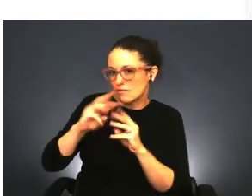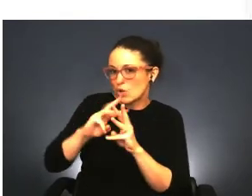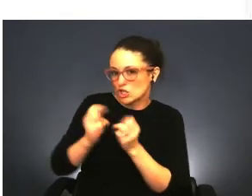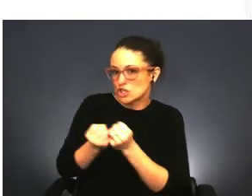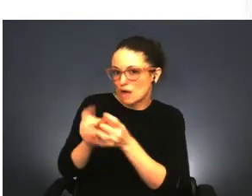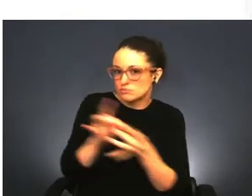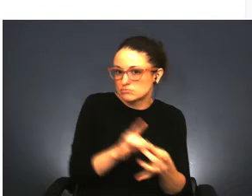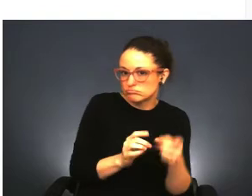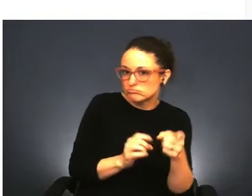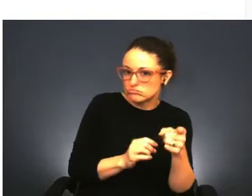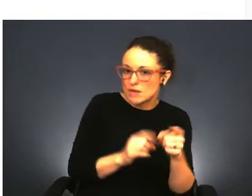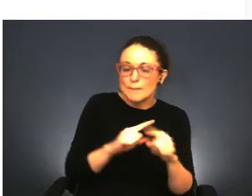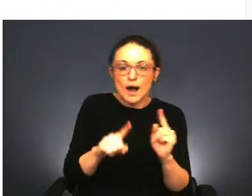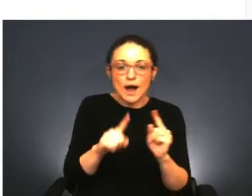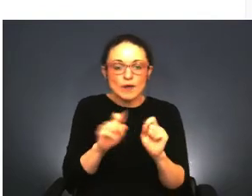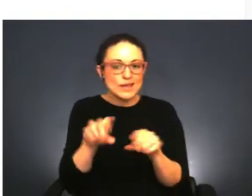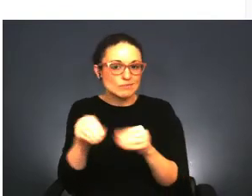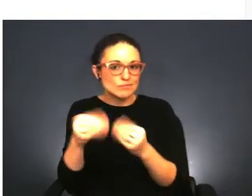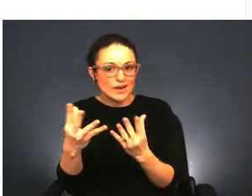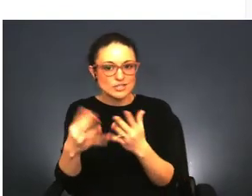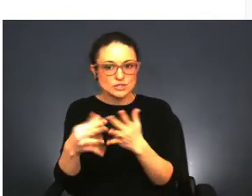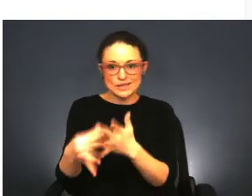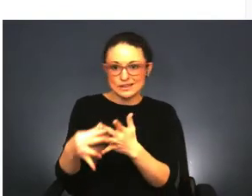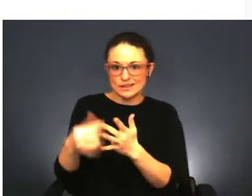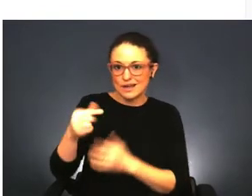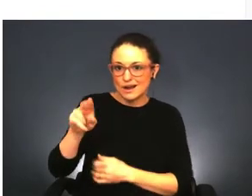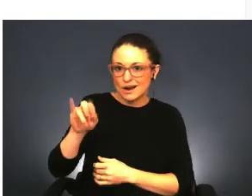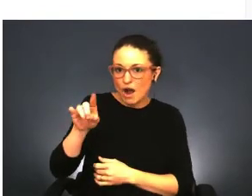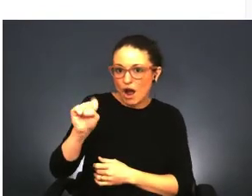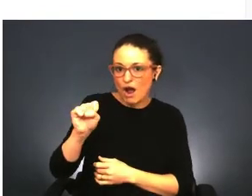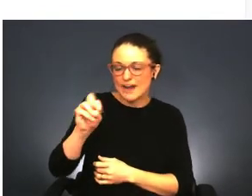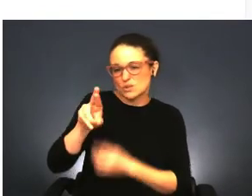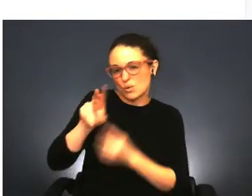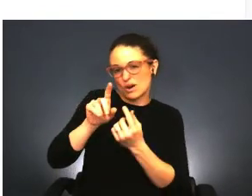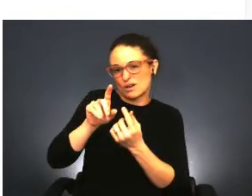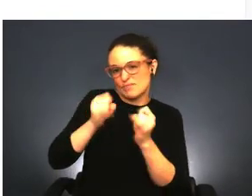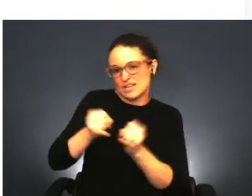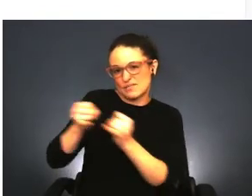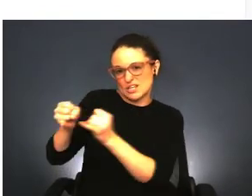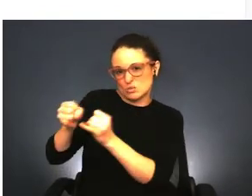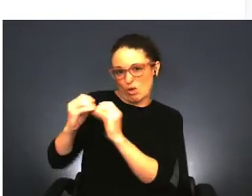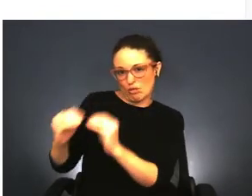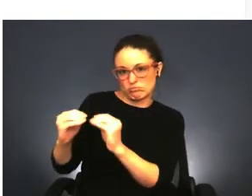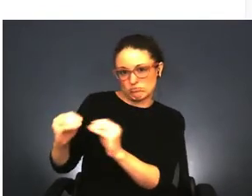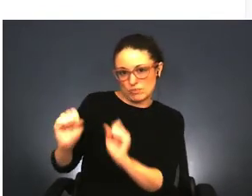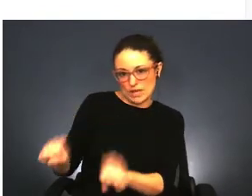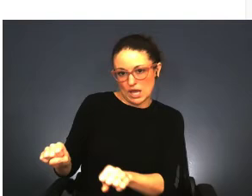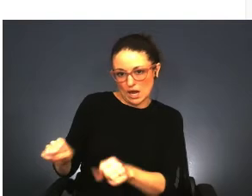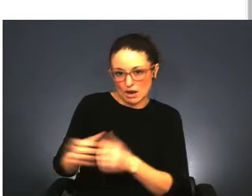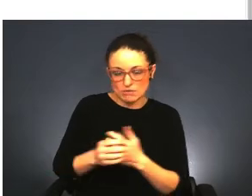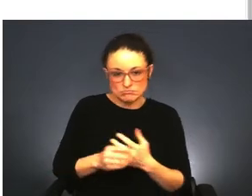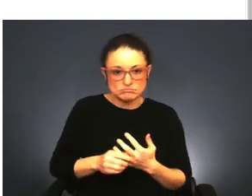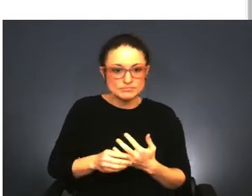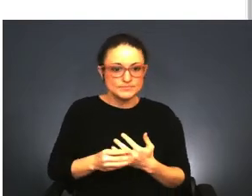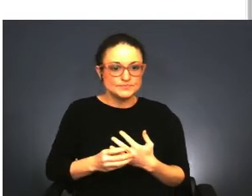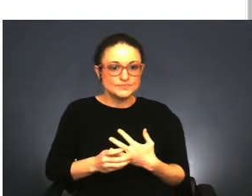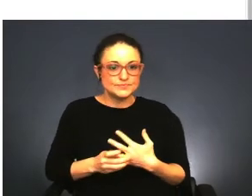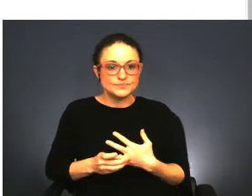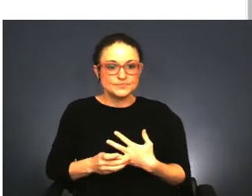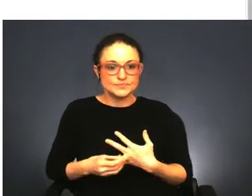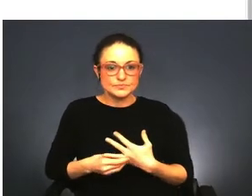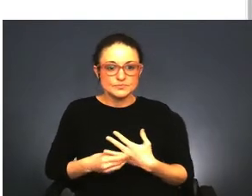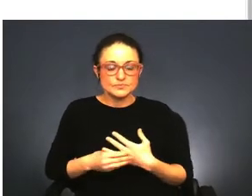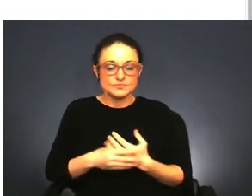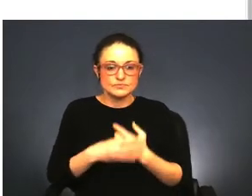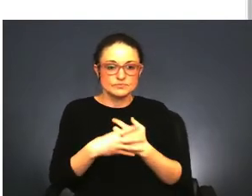we can provide you with guides or individual consultations on group assignments or on peer review. The last